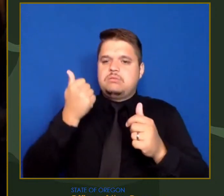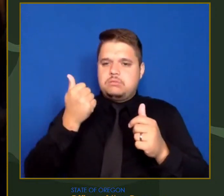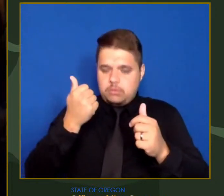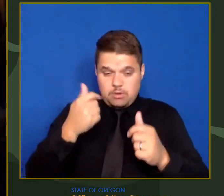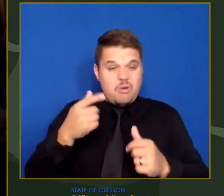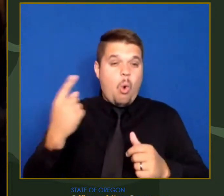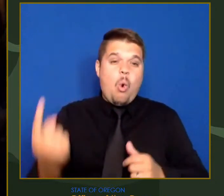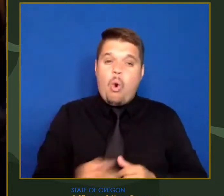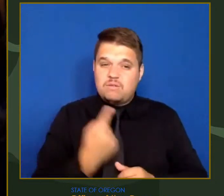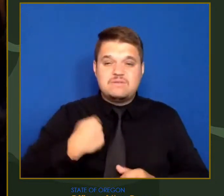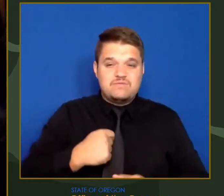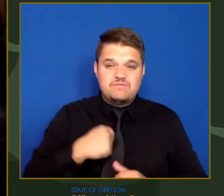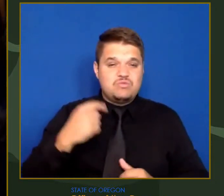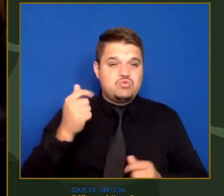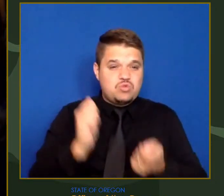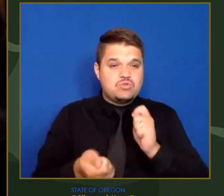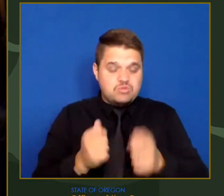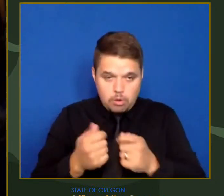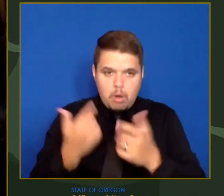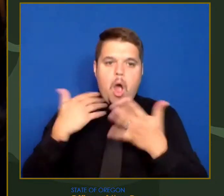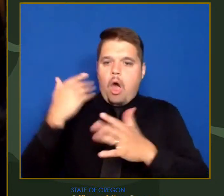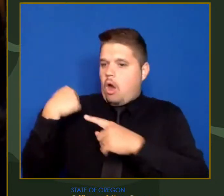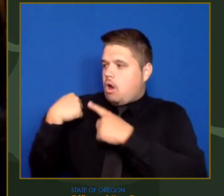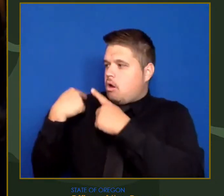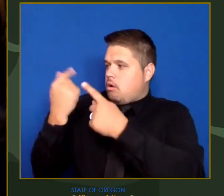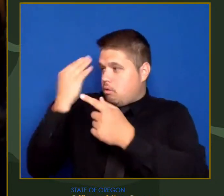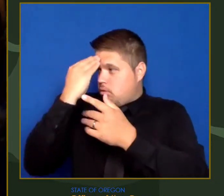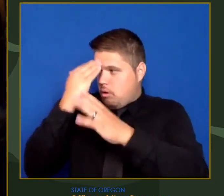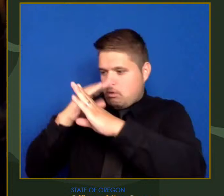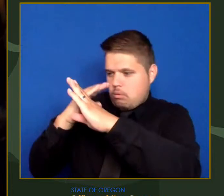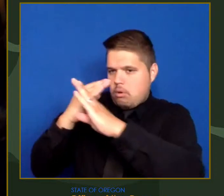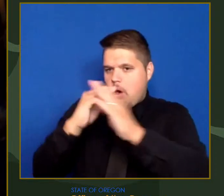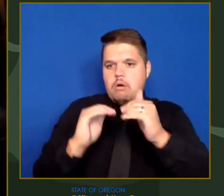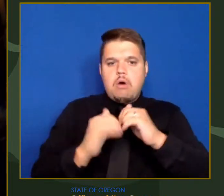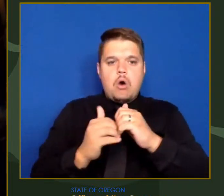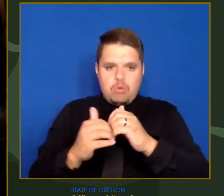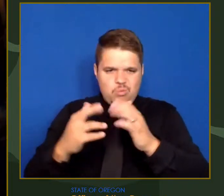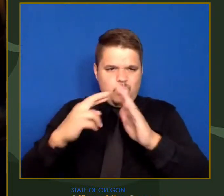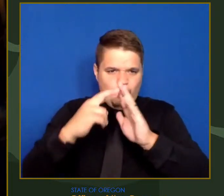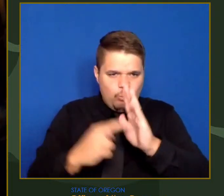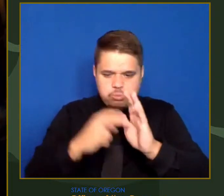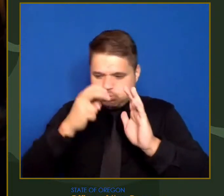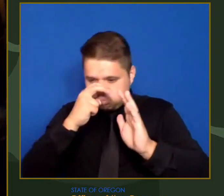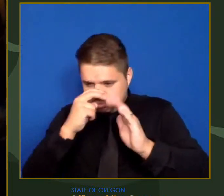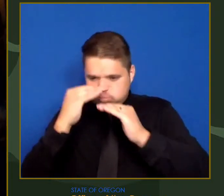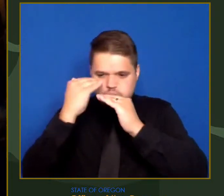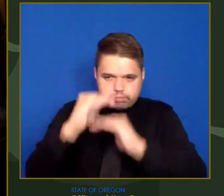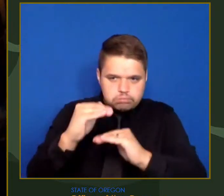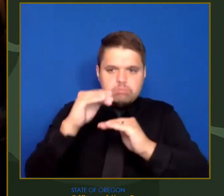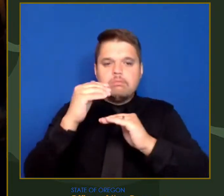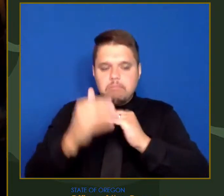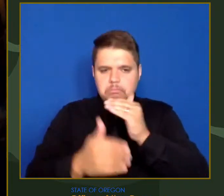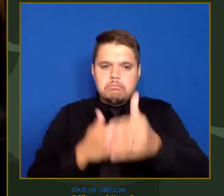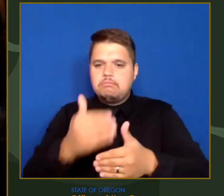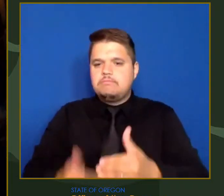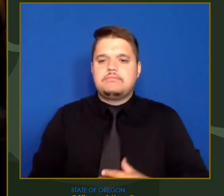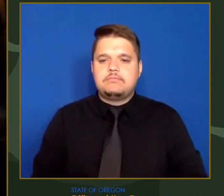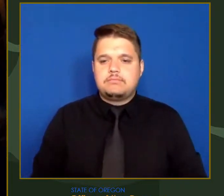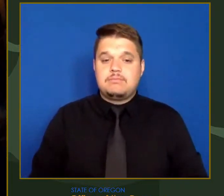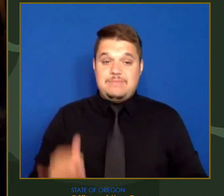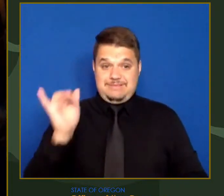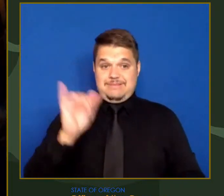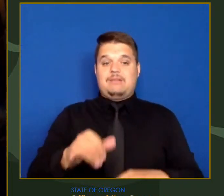than we'd like. It could also lead to more serious cases, but vaccination will protect you. Vaccination will protect those around